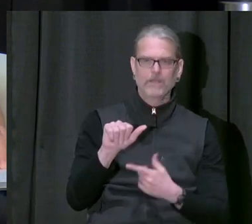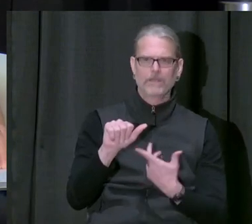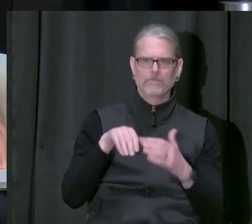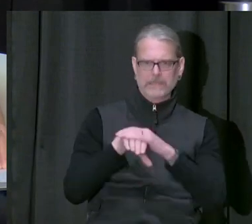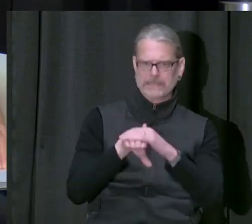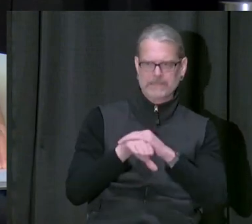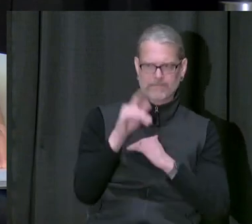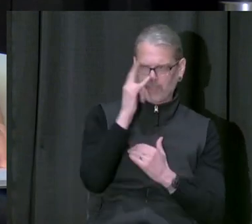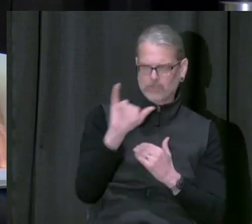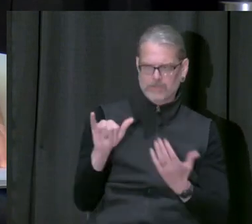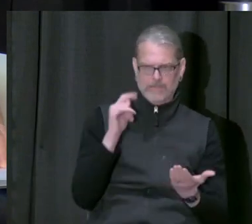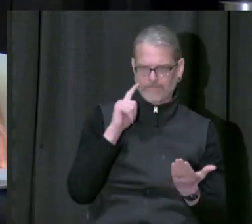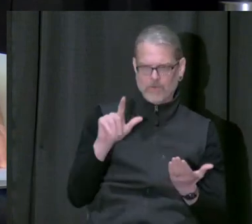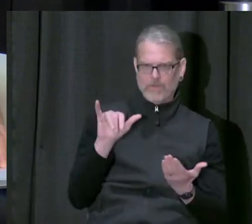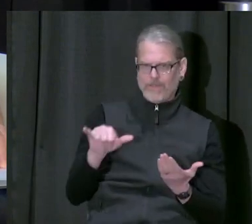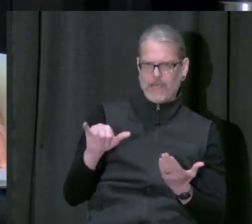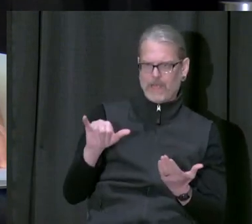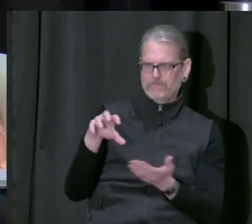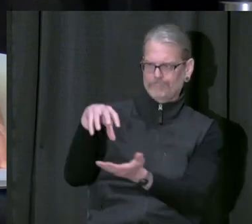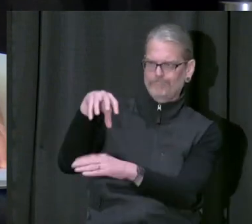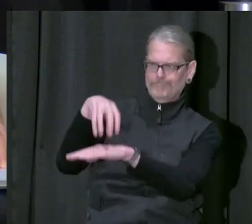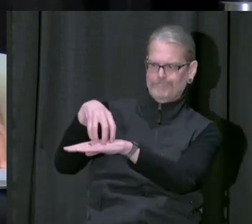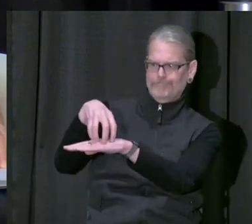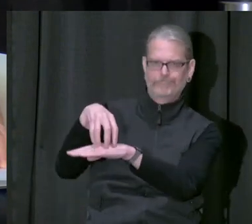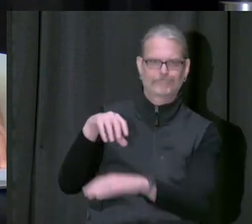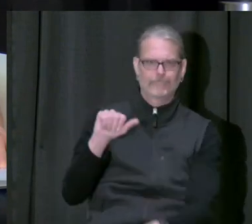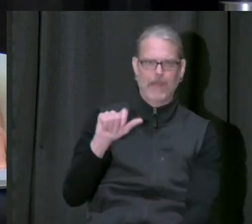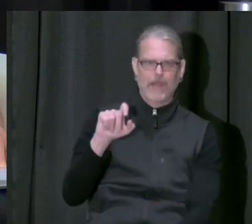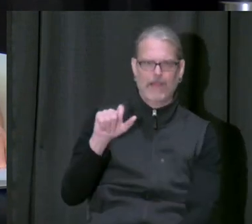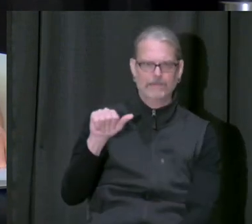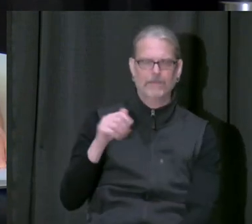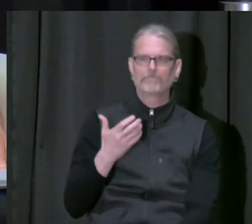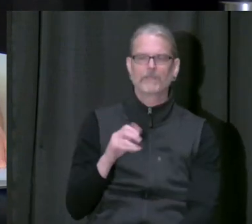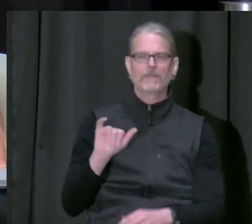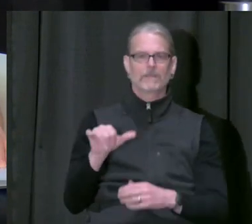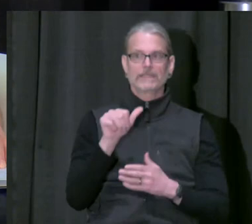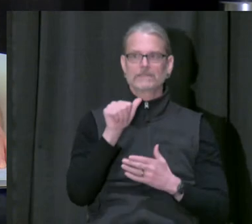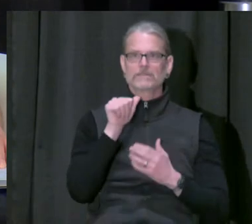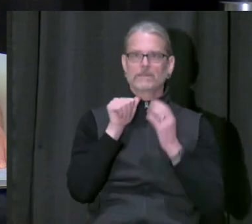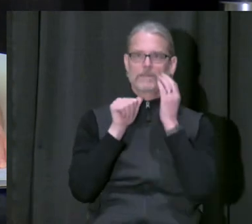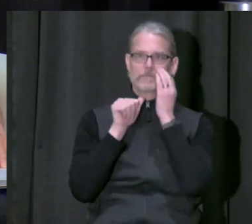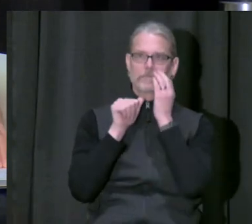means for Alexa. And that's certainly not